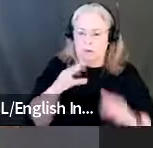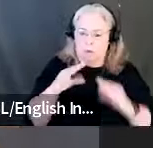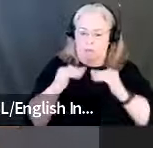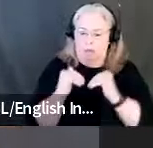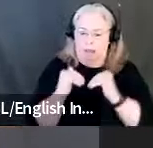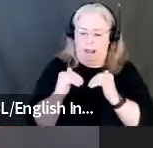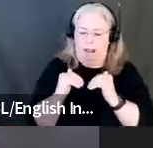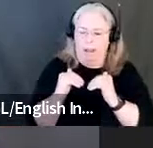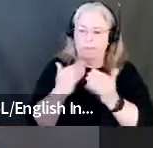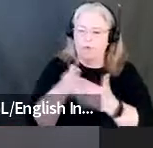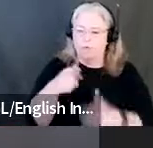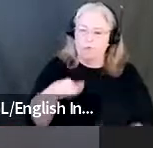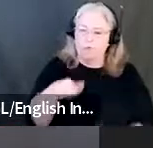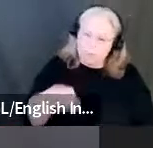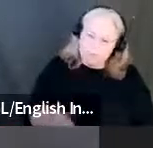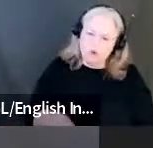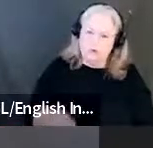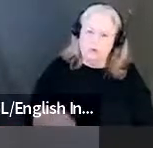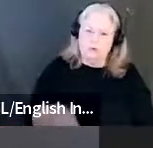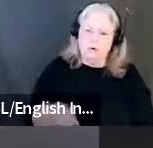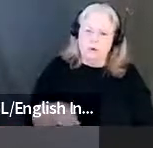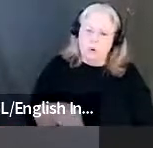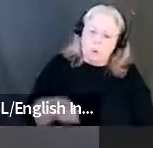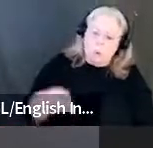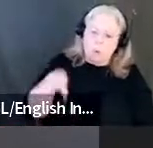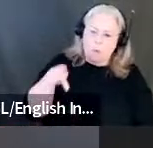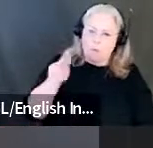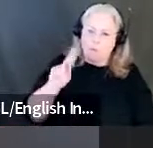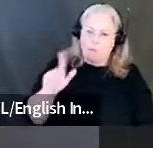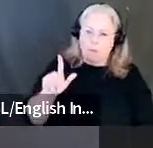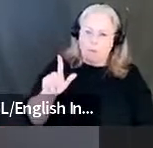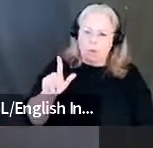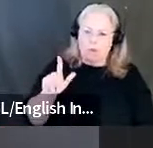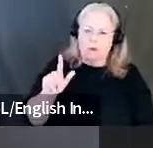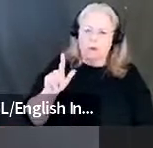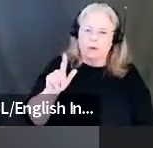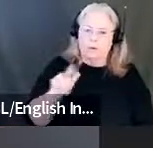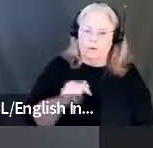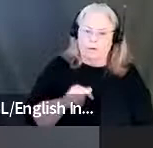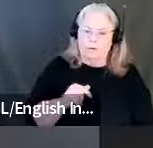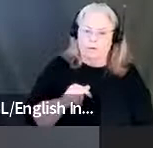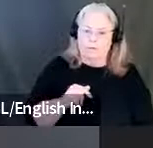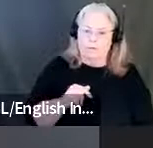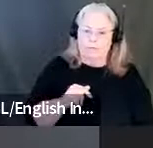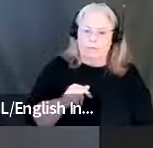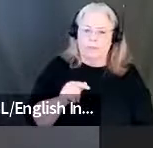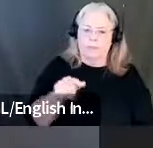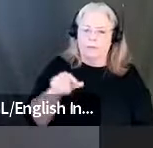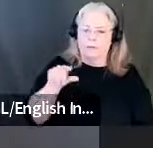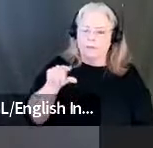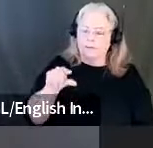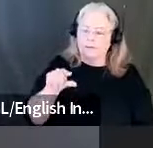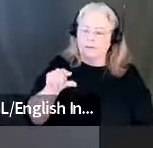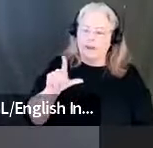here? That means that you were pulling on it versus pushing it through or gliding it through. Now I'm going to do it one